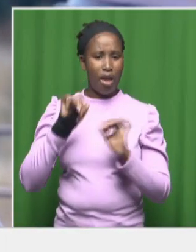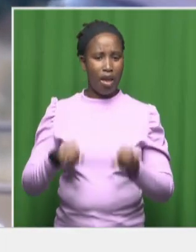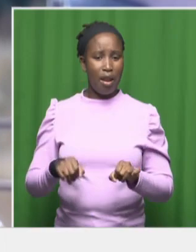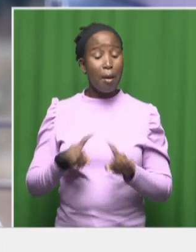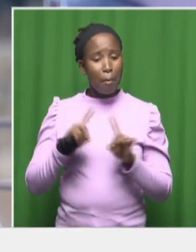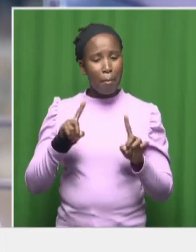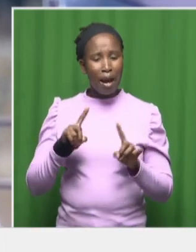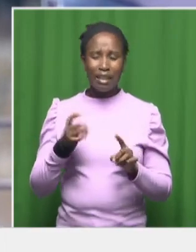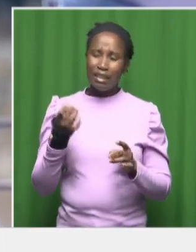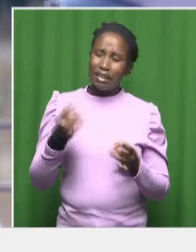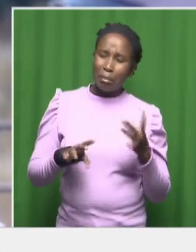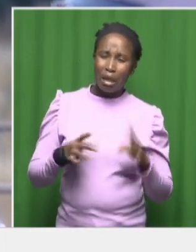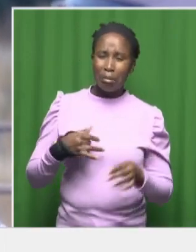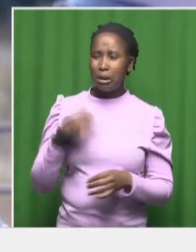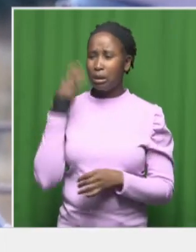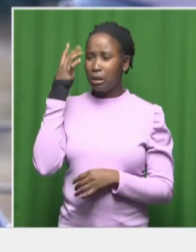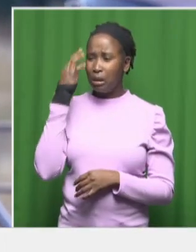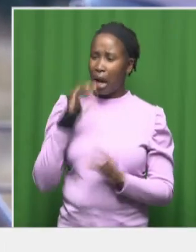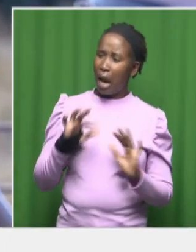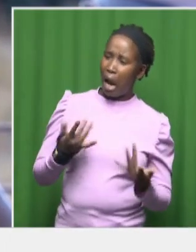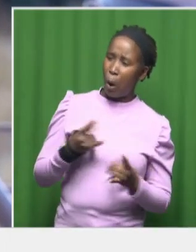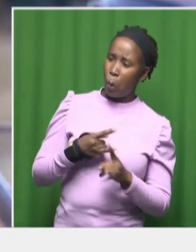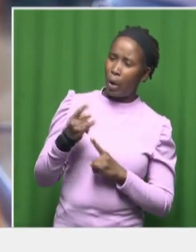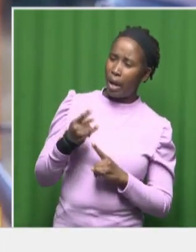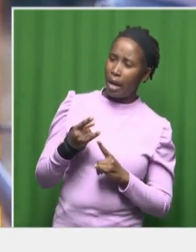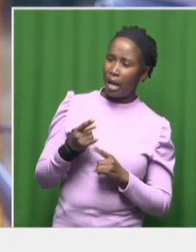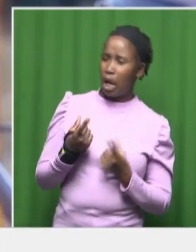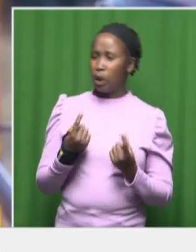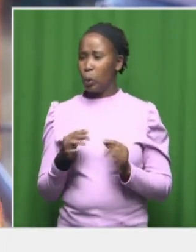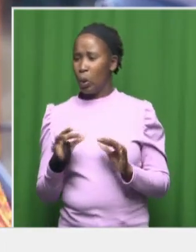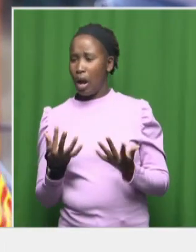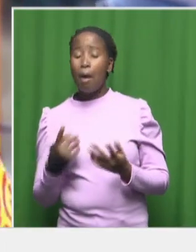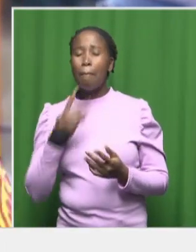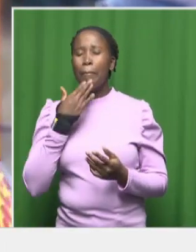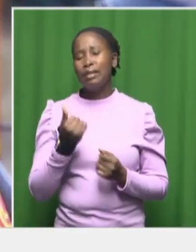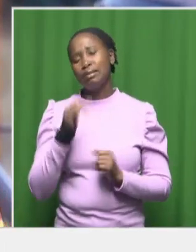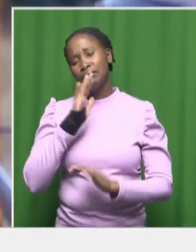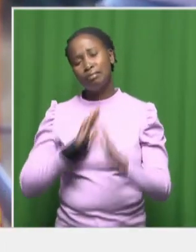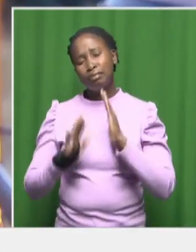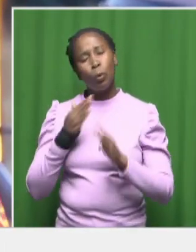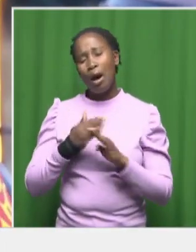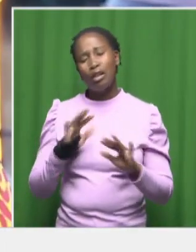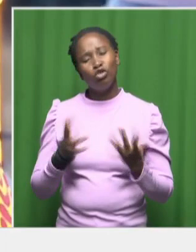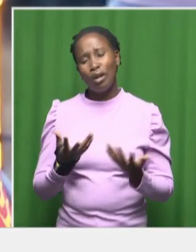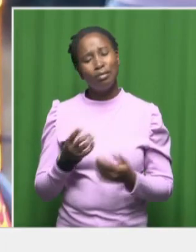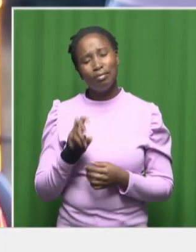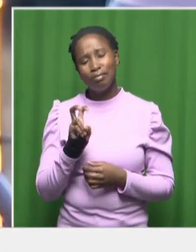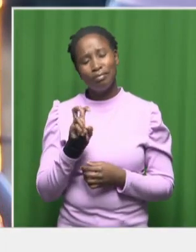how, but talk to us about, your side of things and how it actually works.